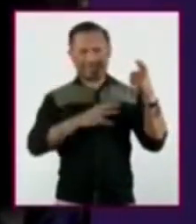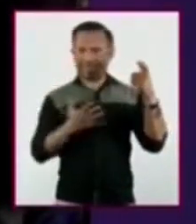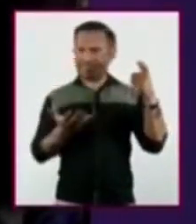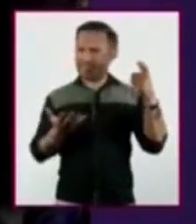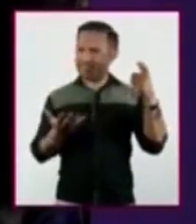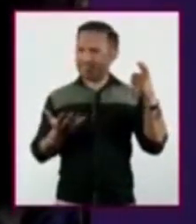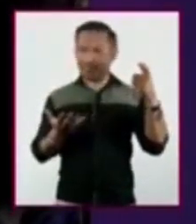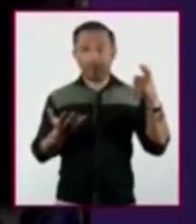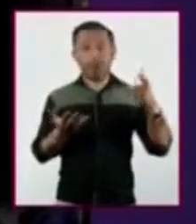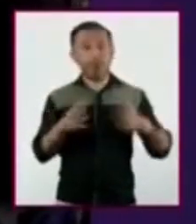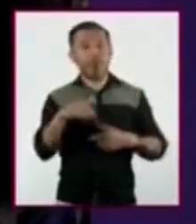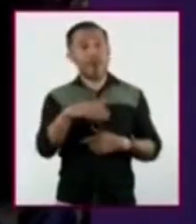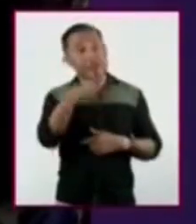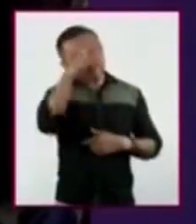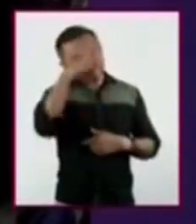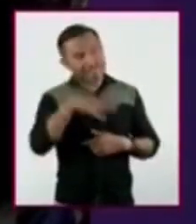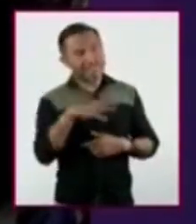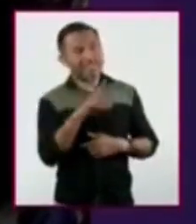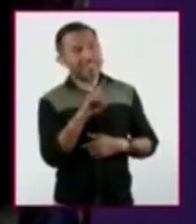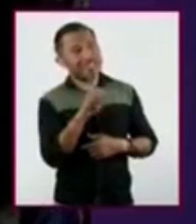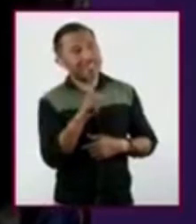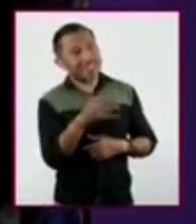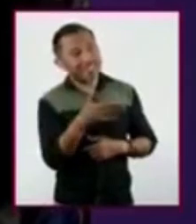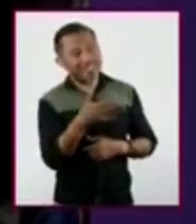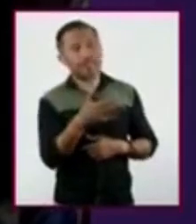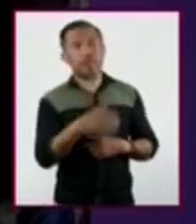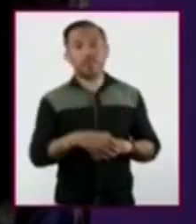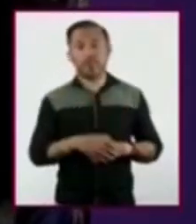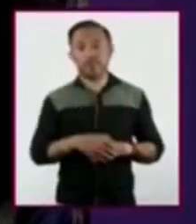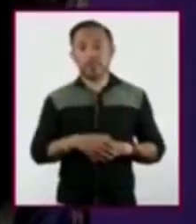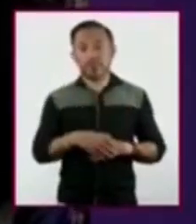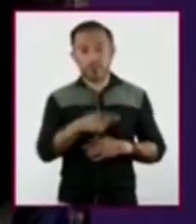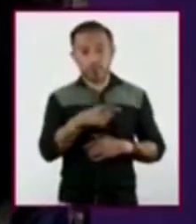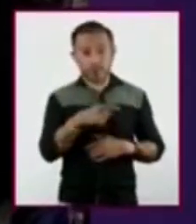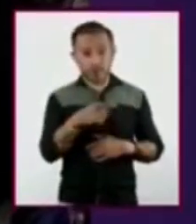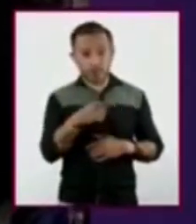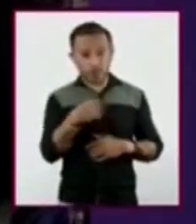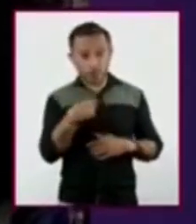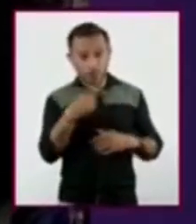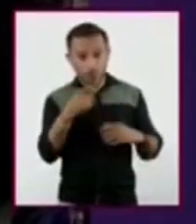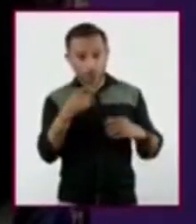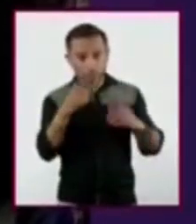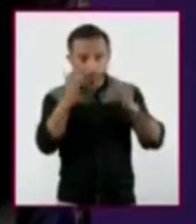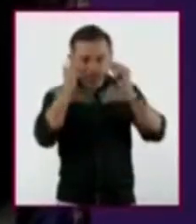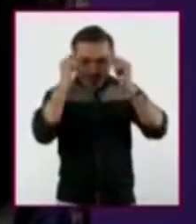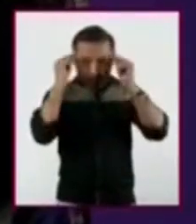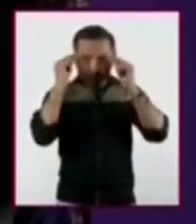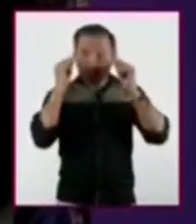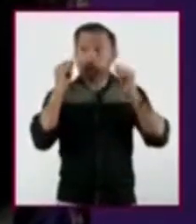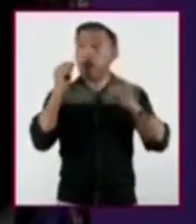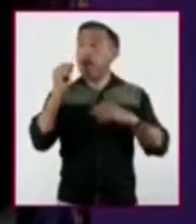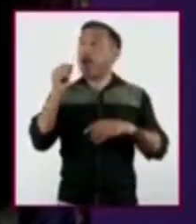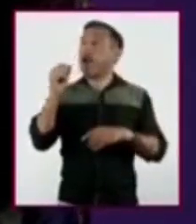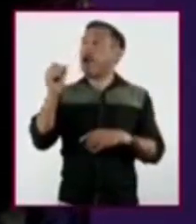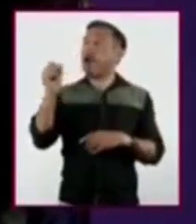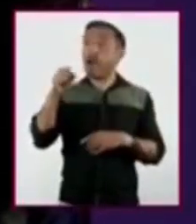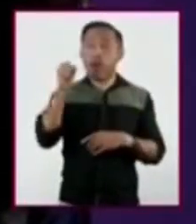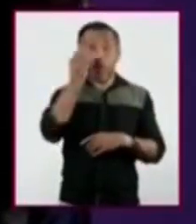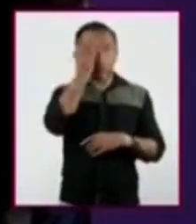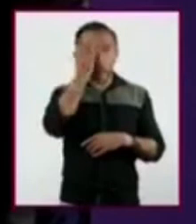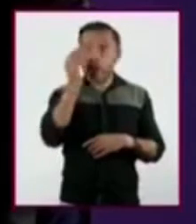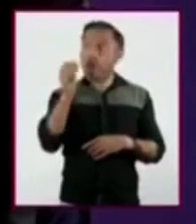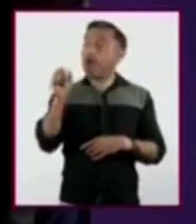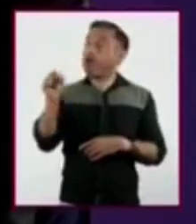Oh, Mr. Dean. Look, an eye patch. Ah, yeah.